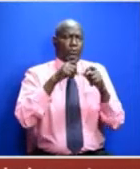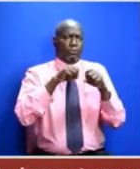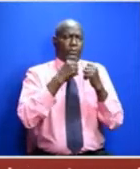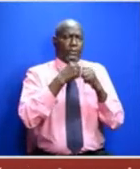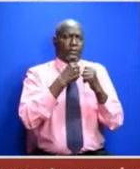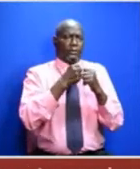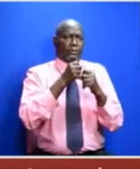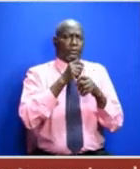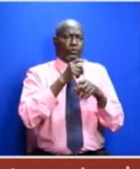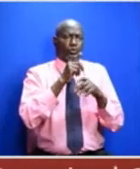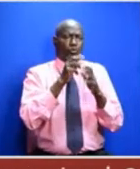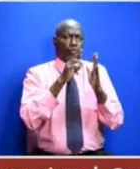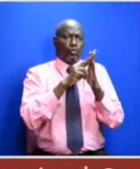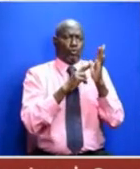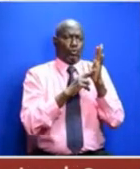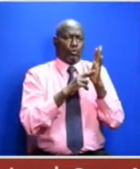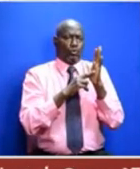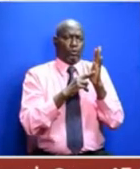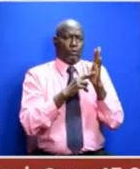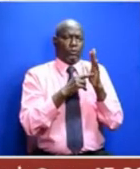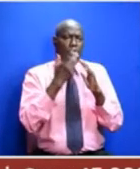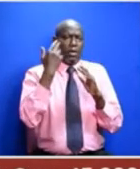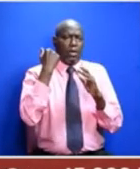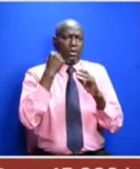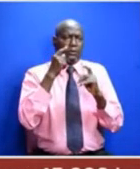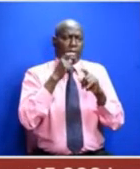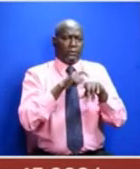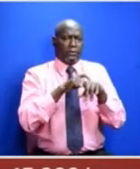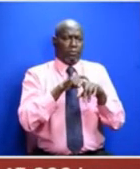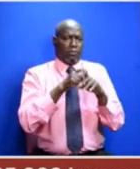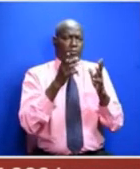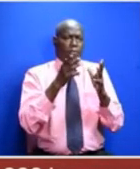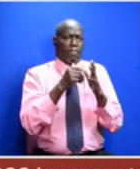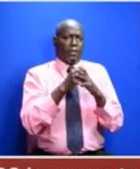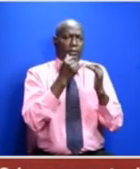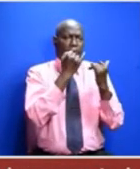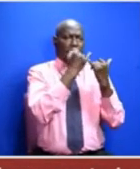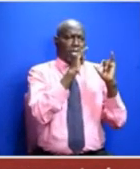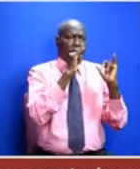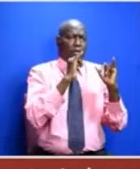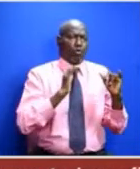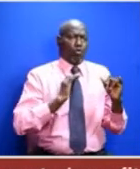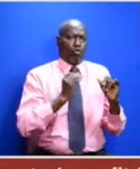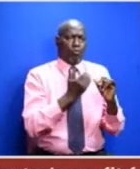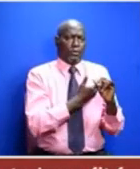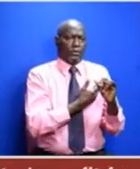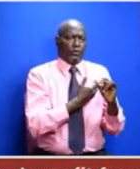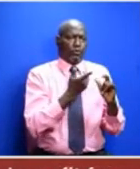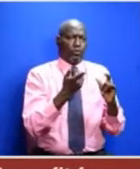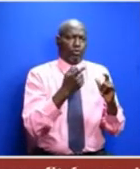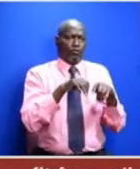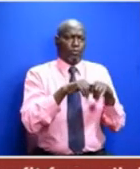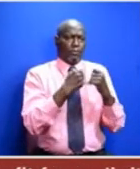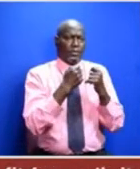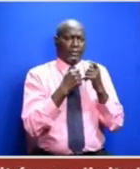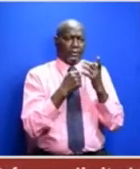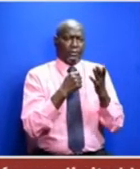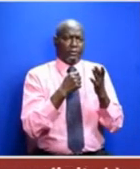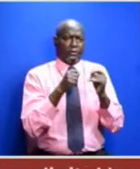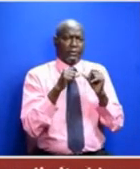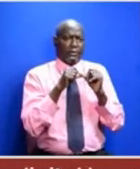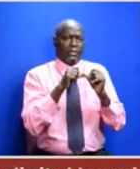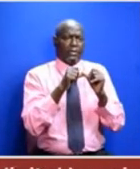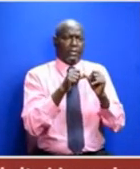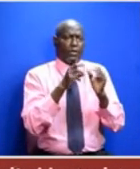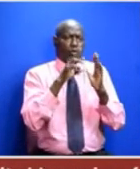rules during the last three seasons in the top flight. Leicester has been referred to an independent commission for breaching profit and